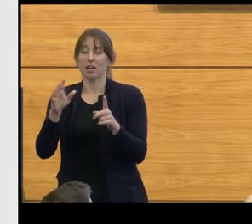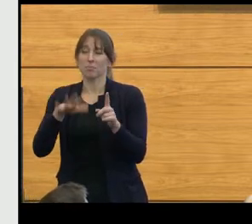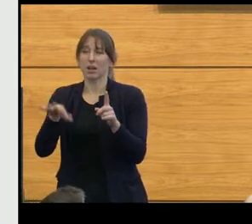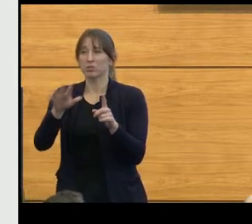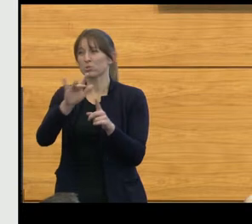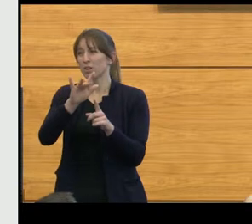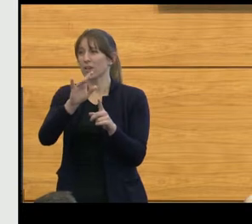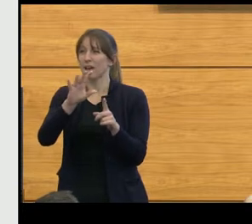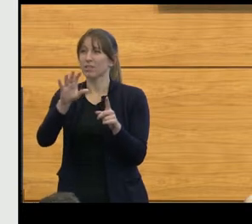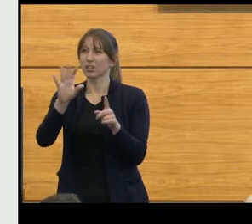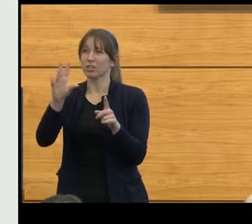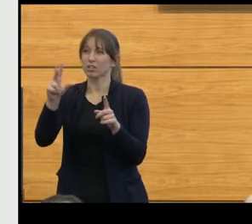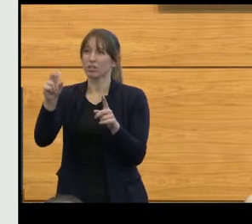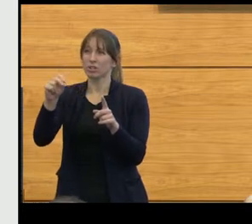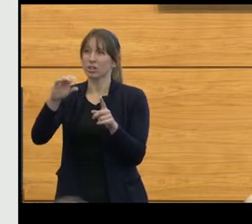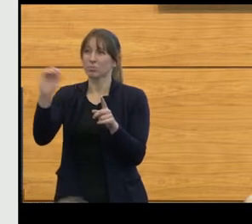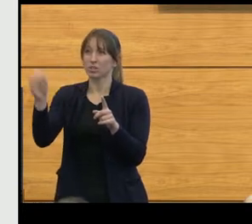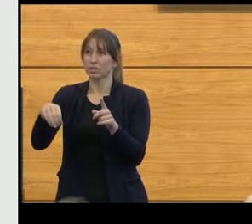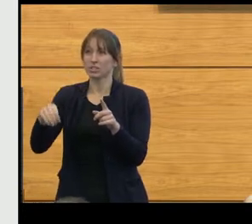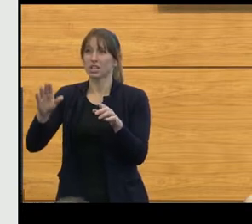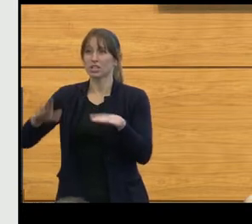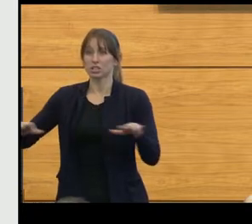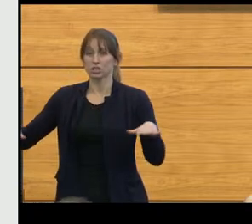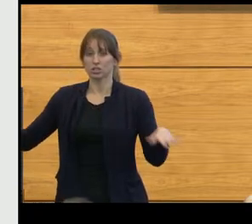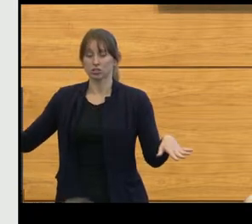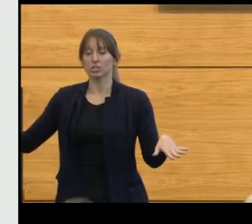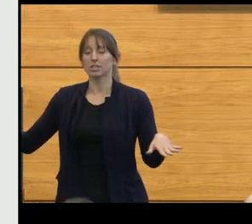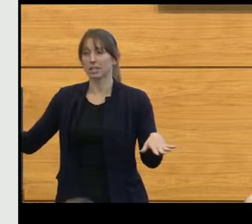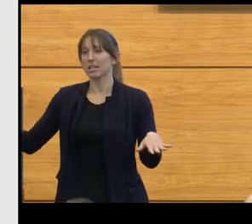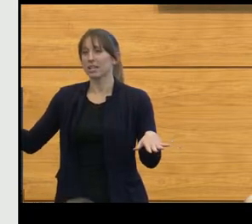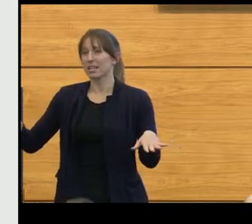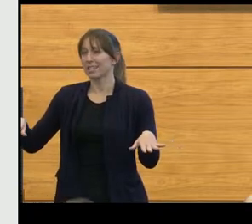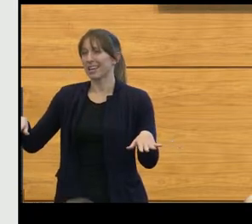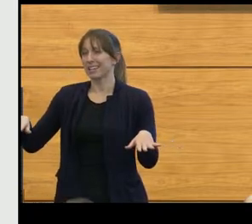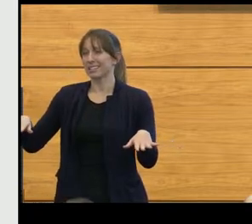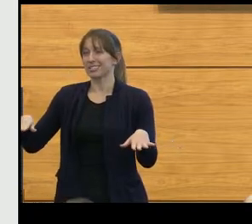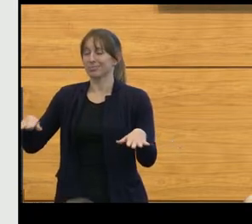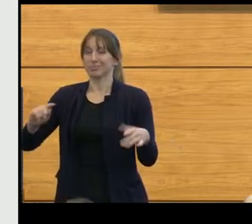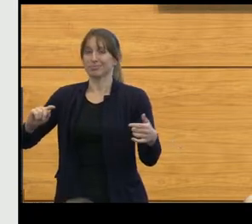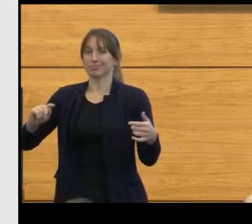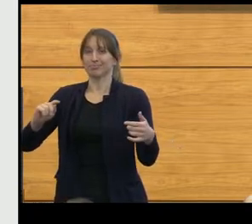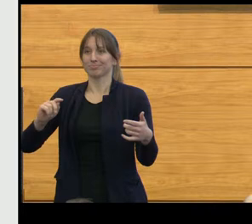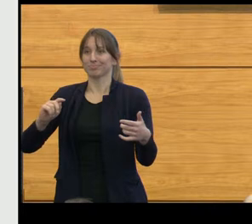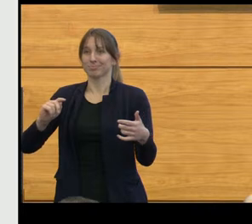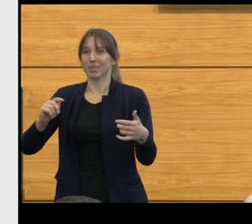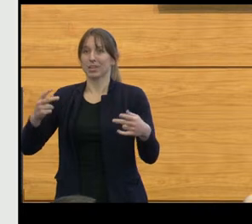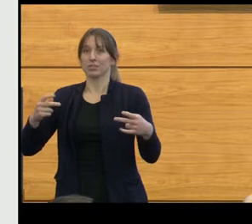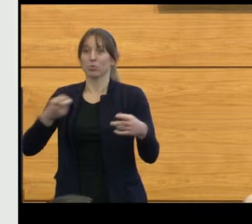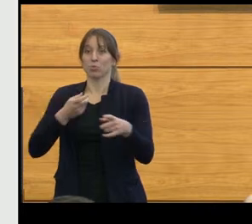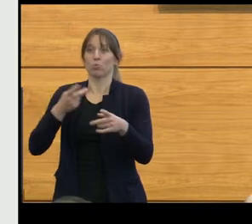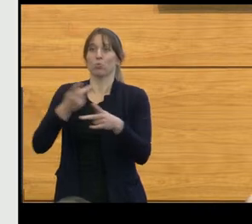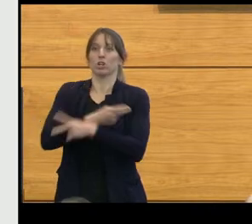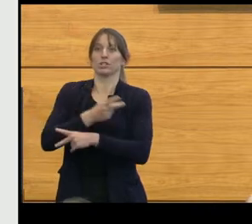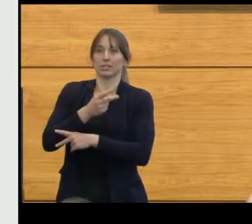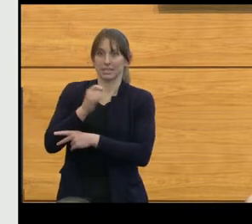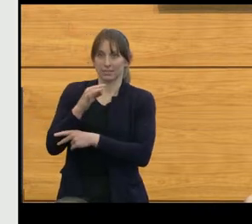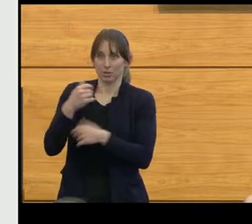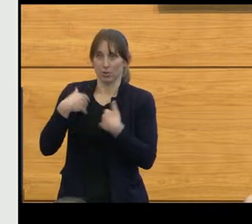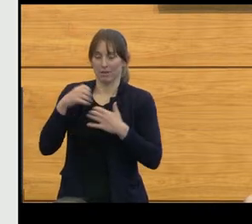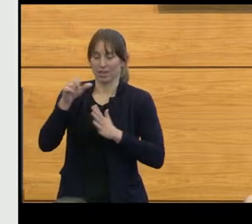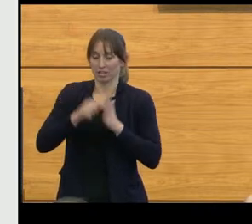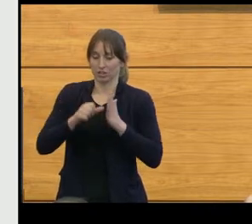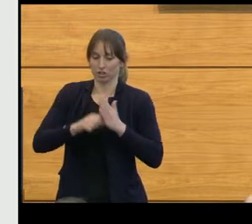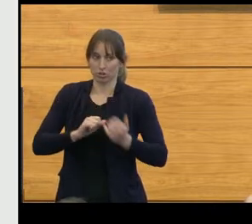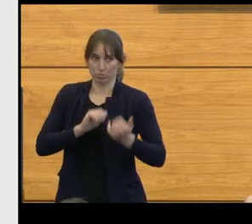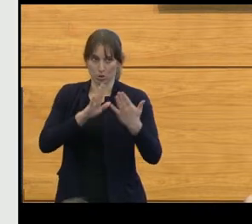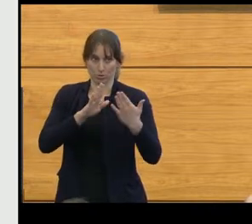or 30% of the children are actually hurt by the surgical approach. Well, we developed better surgical approaches to try to bring that number